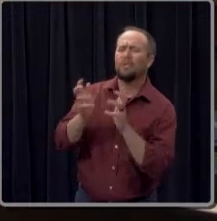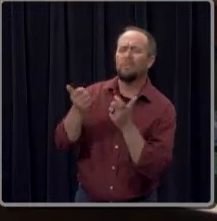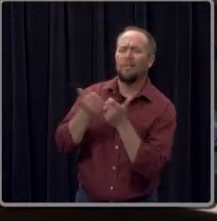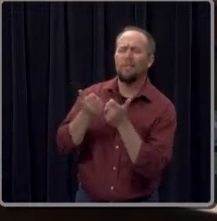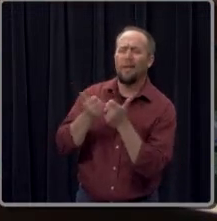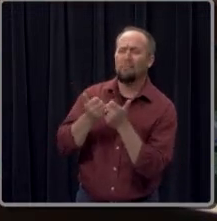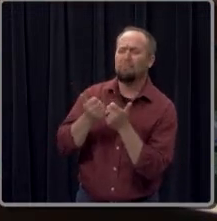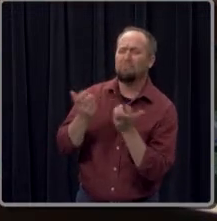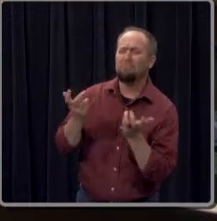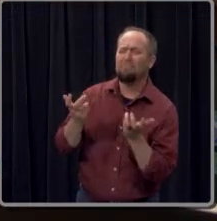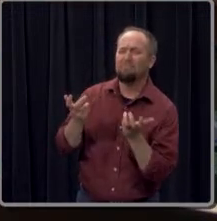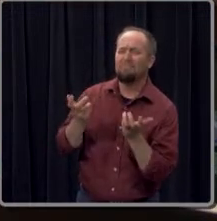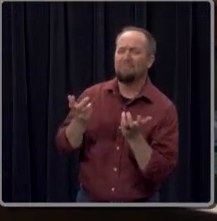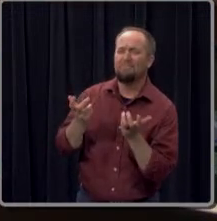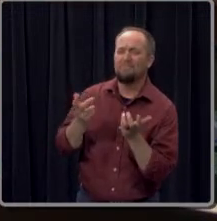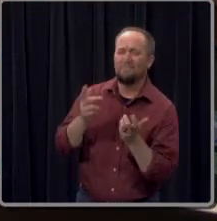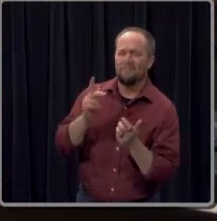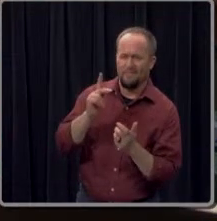it's a great question.